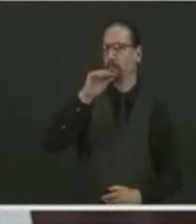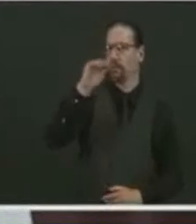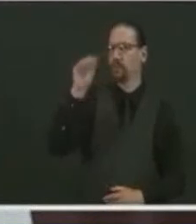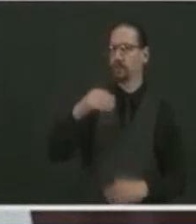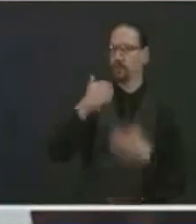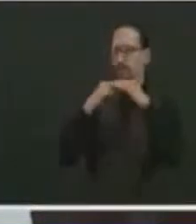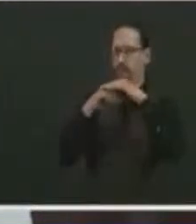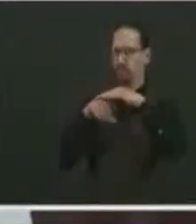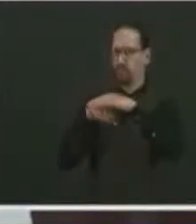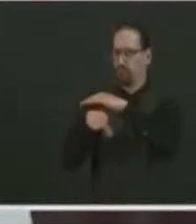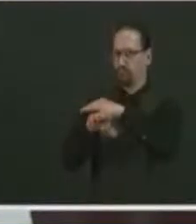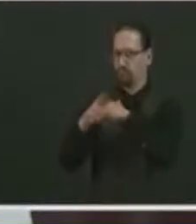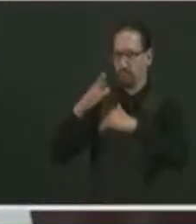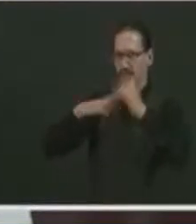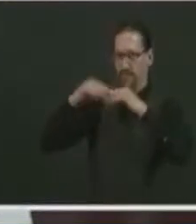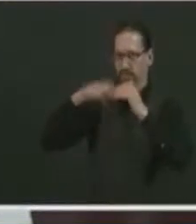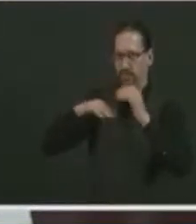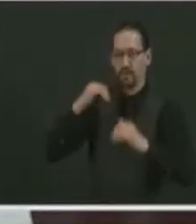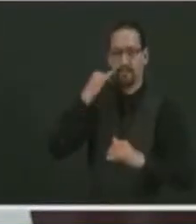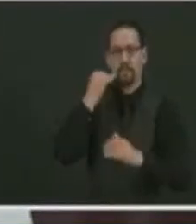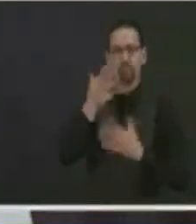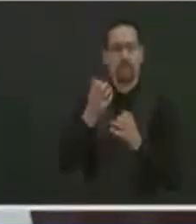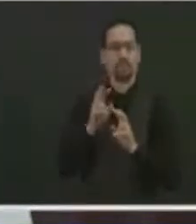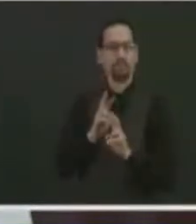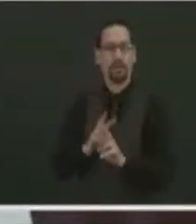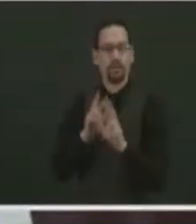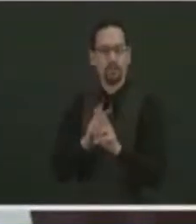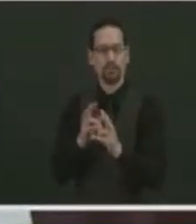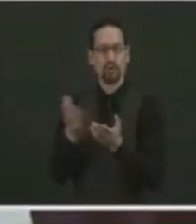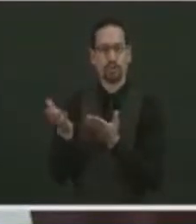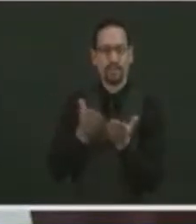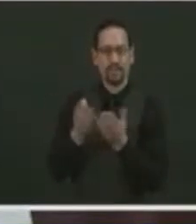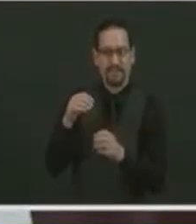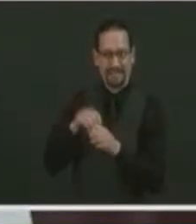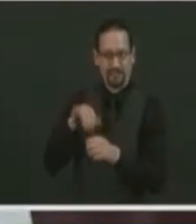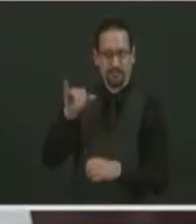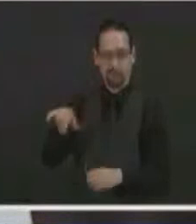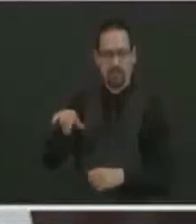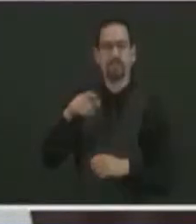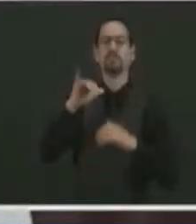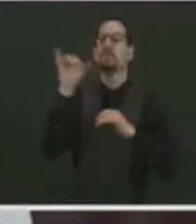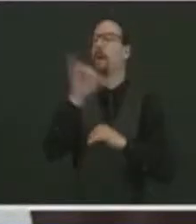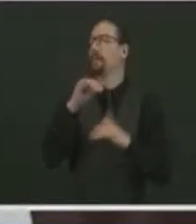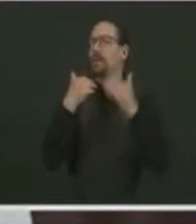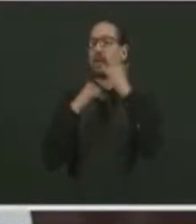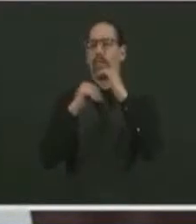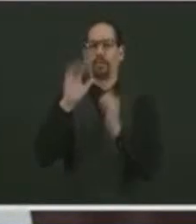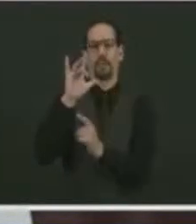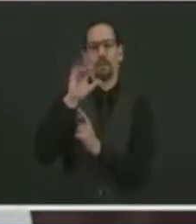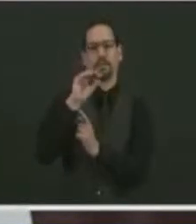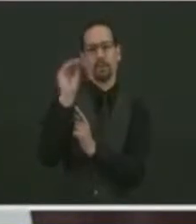if you want to have your funeral in a place of worship, then you have to follow that rule.